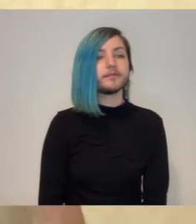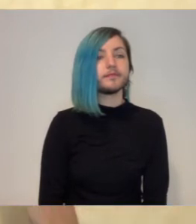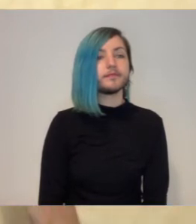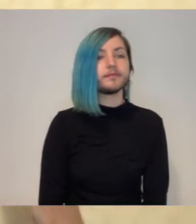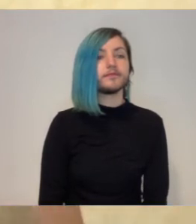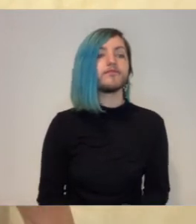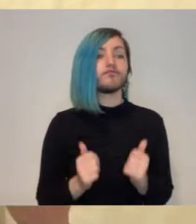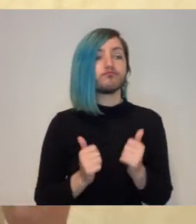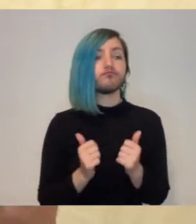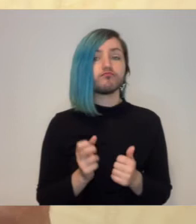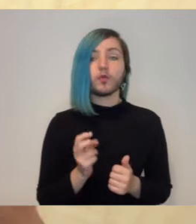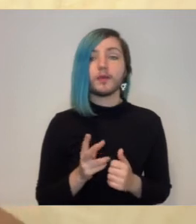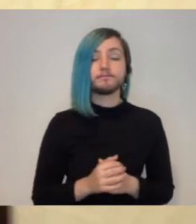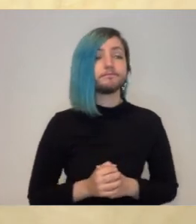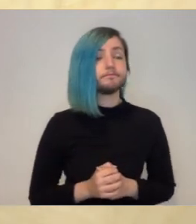Okay.